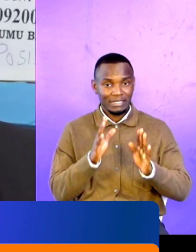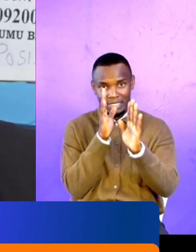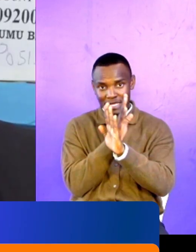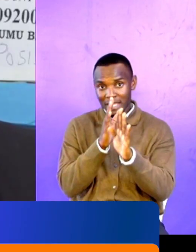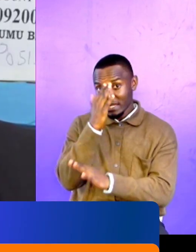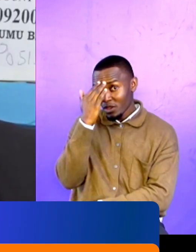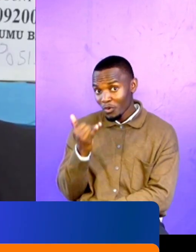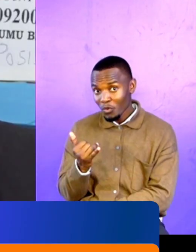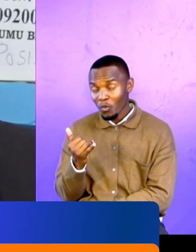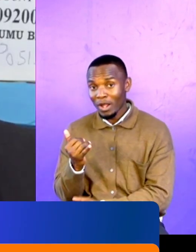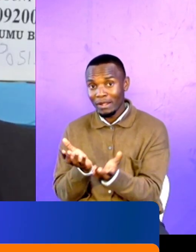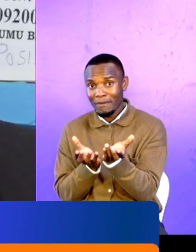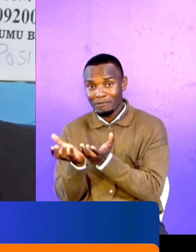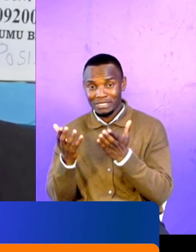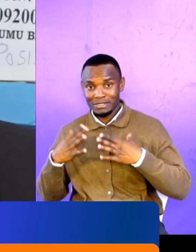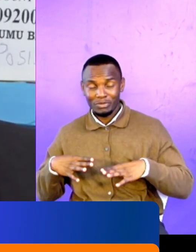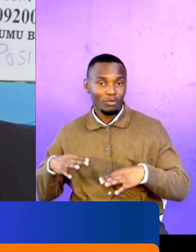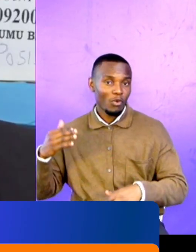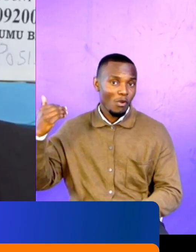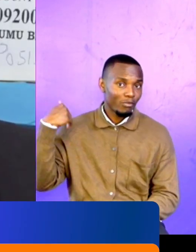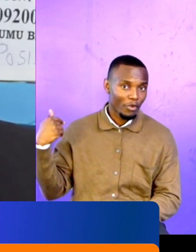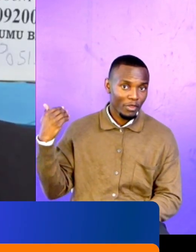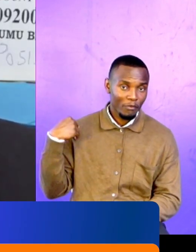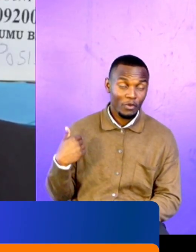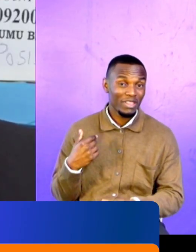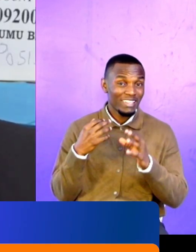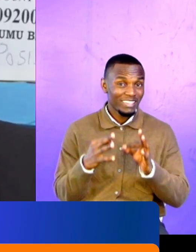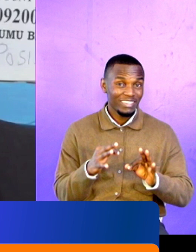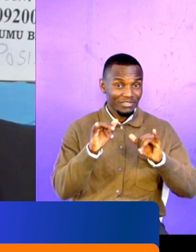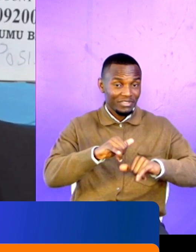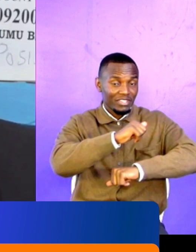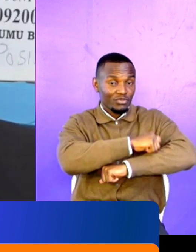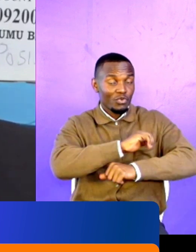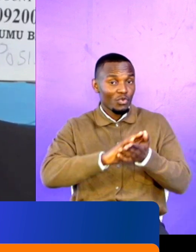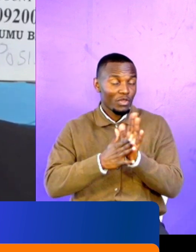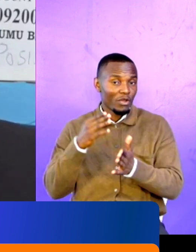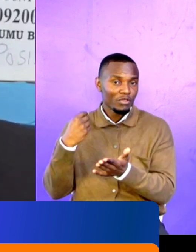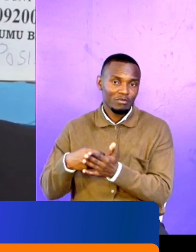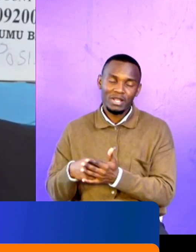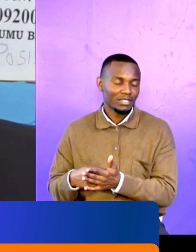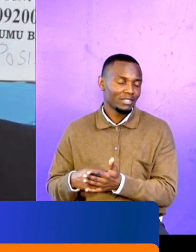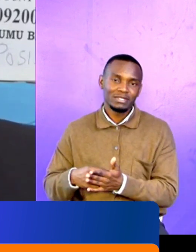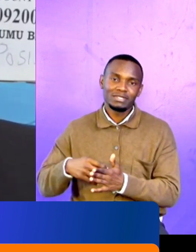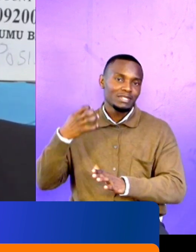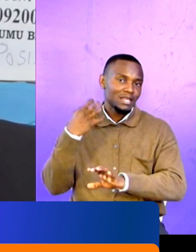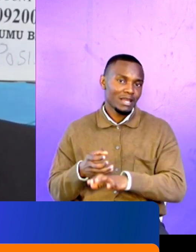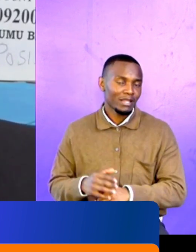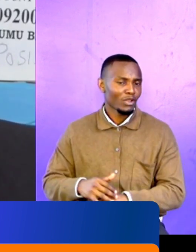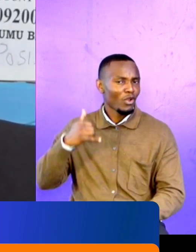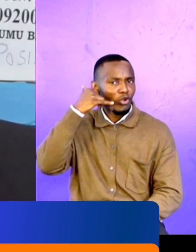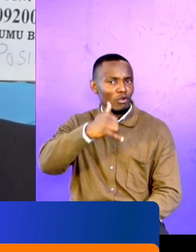wanawasumbua. Wakikaa shuleni bila hizo fedha kufika ni vigumu sana. Simu ni nyingi sana. Wengi wetu, baadhi